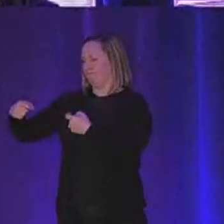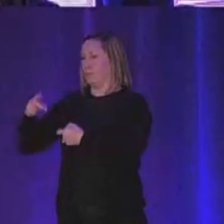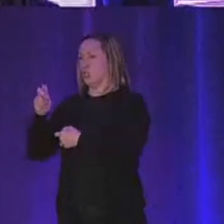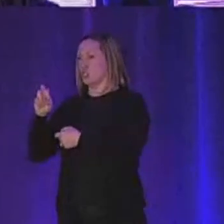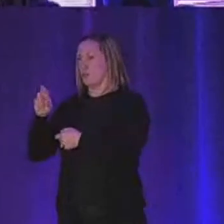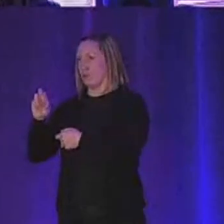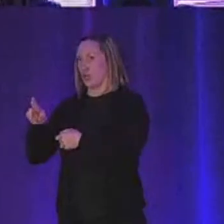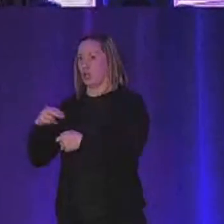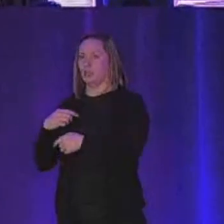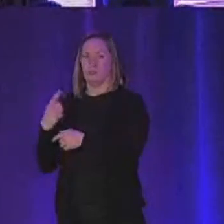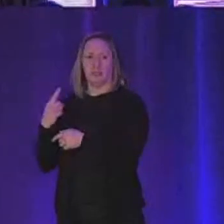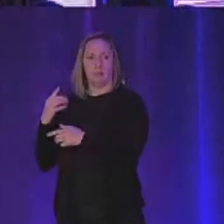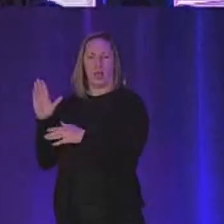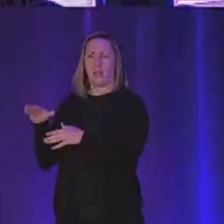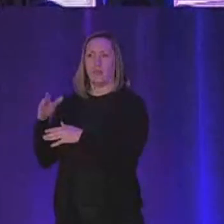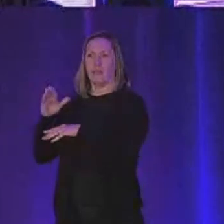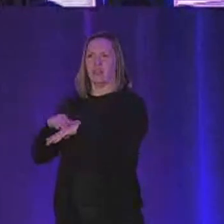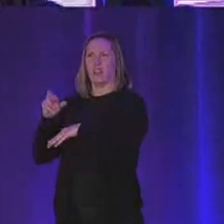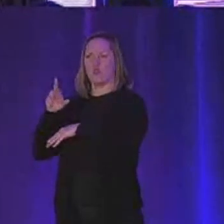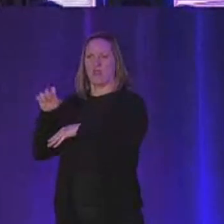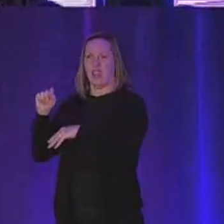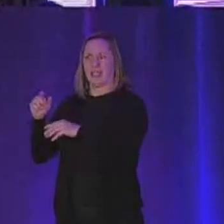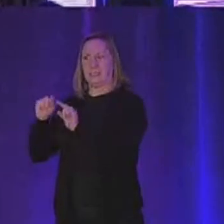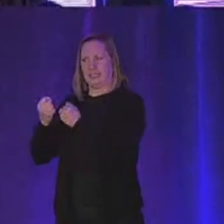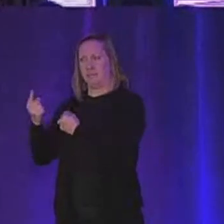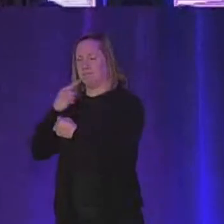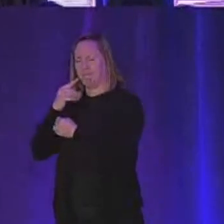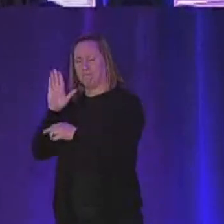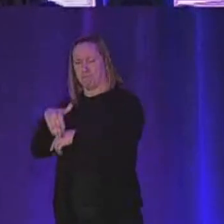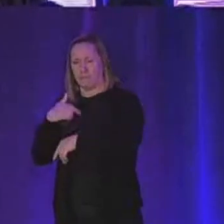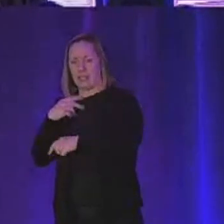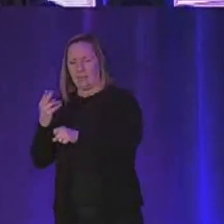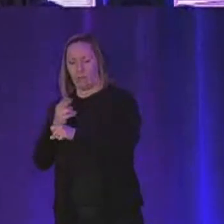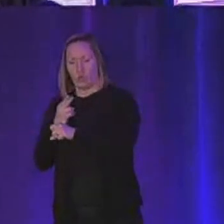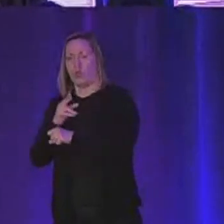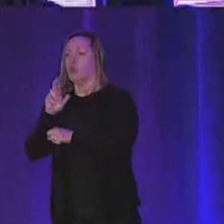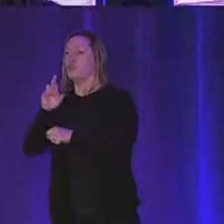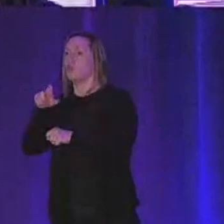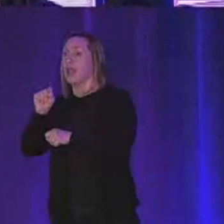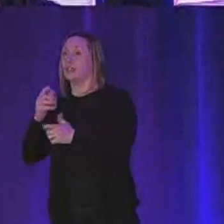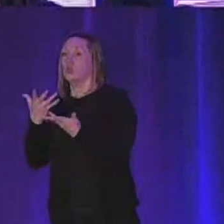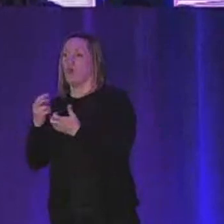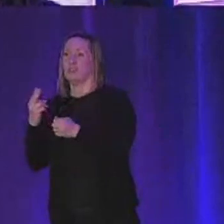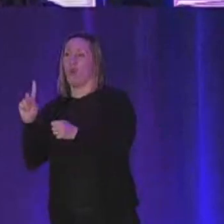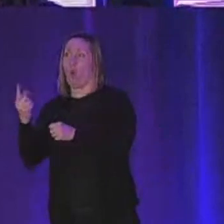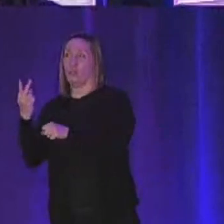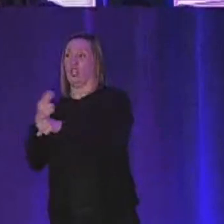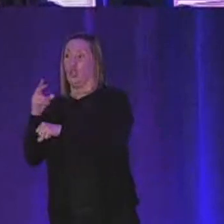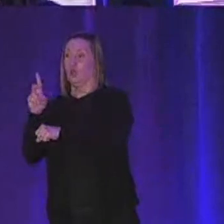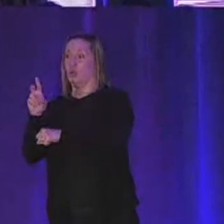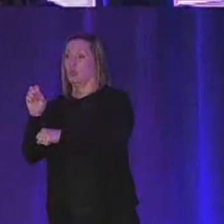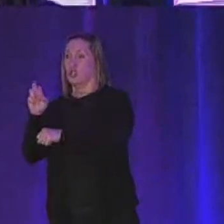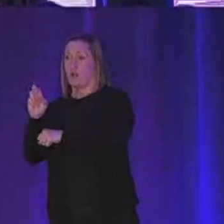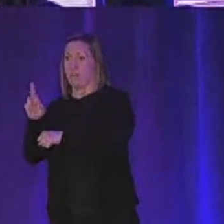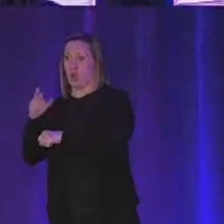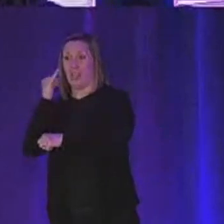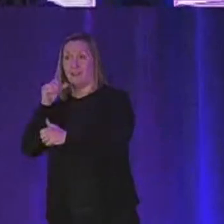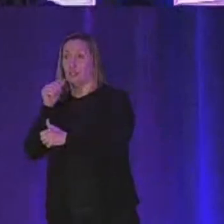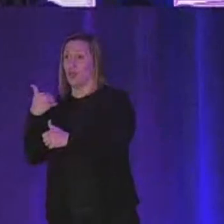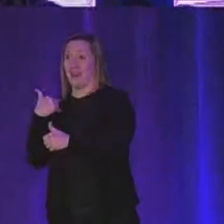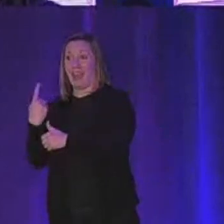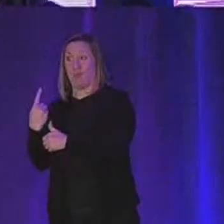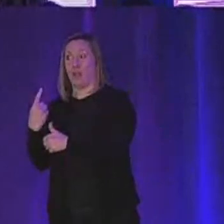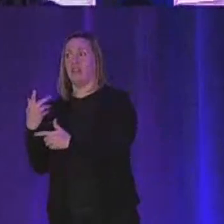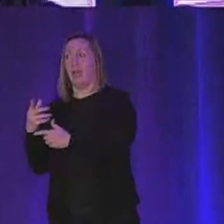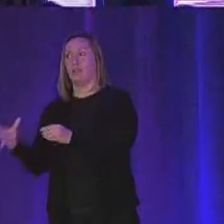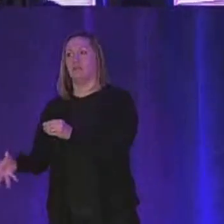from Vercel on the React team says, hey, if you use React, you're going to want to use a server. If you don't have a server, incrementally adopt one. If you're